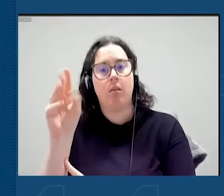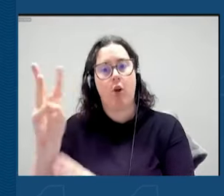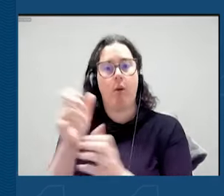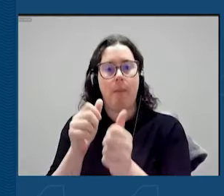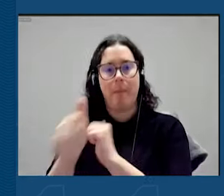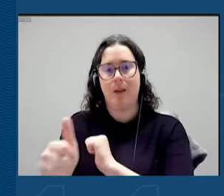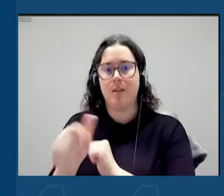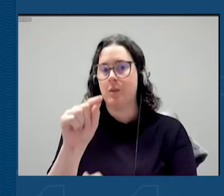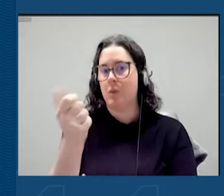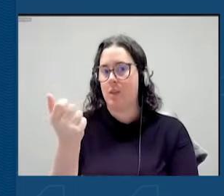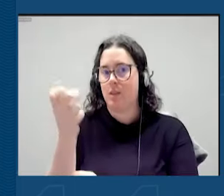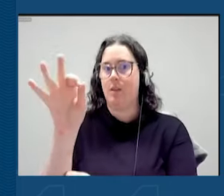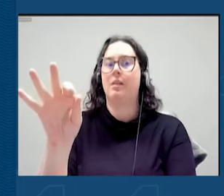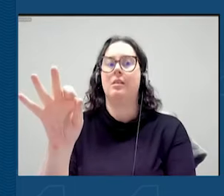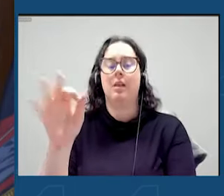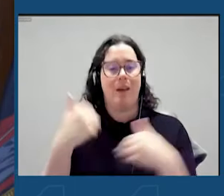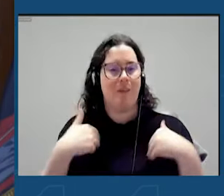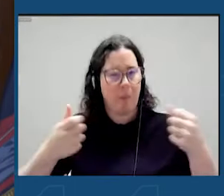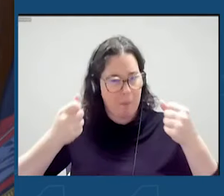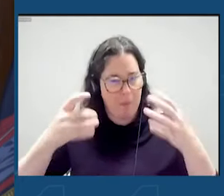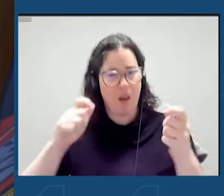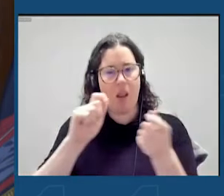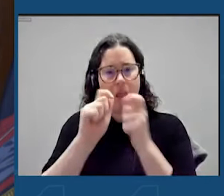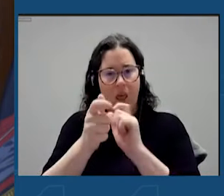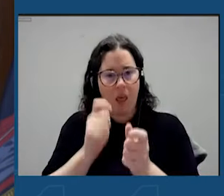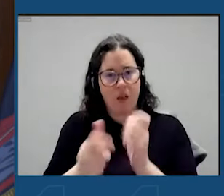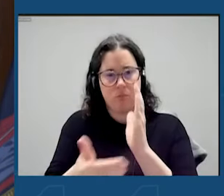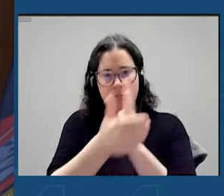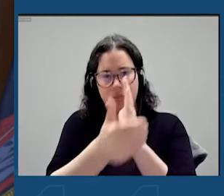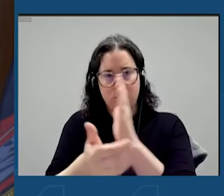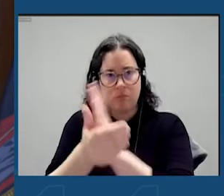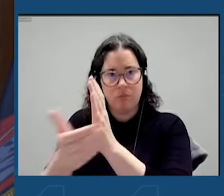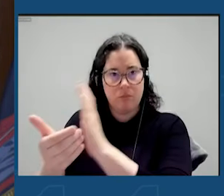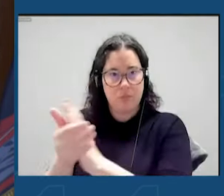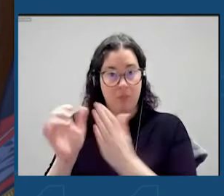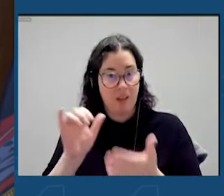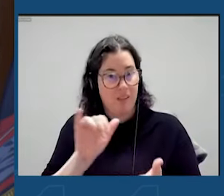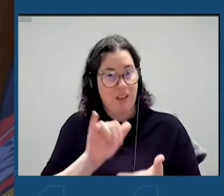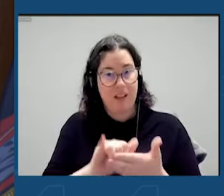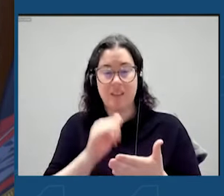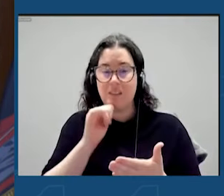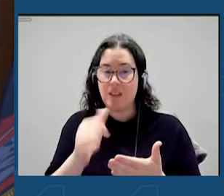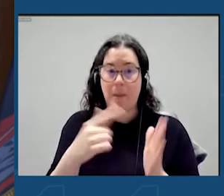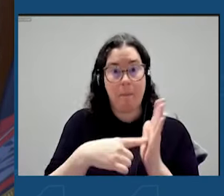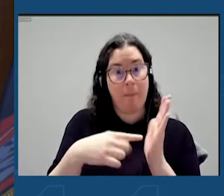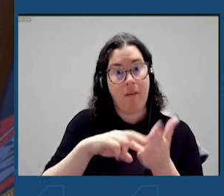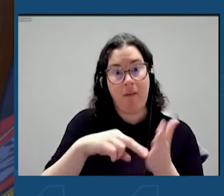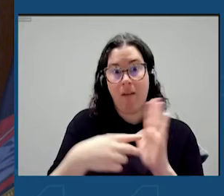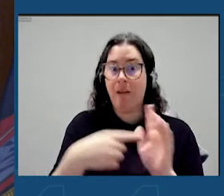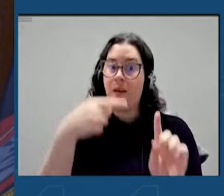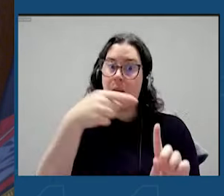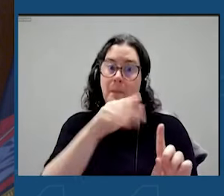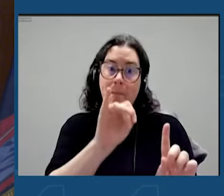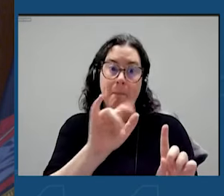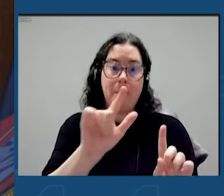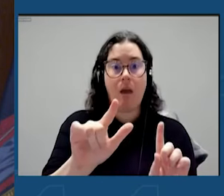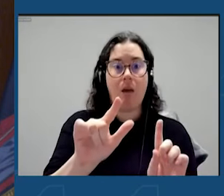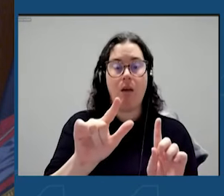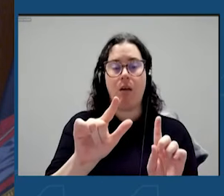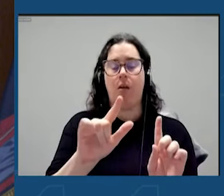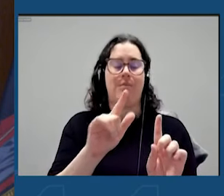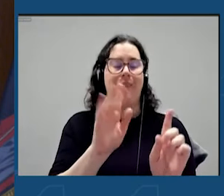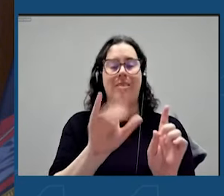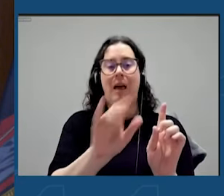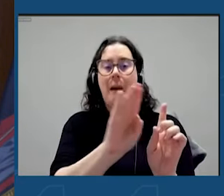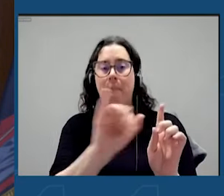there have been a number of revisions. That's not a sign of the original bill's failure. It's a sign of our collective commitment to get it right, to